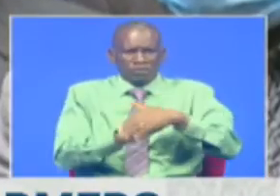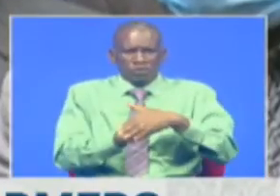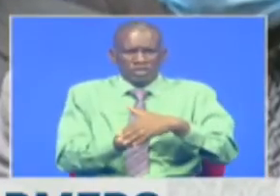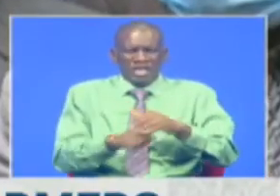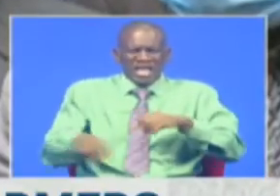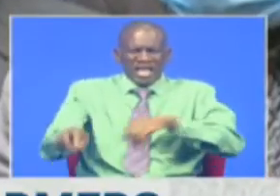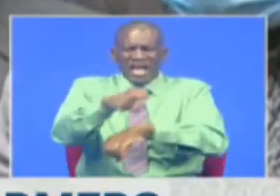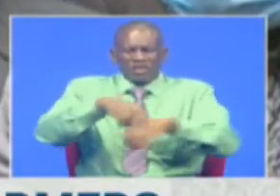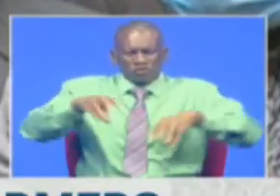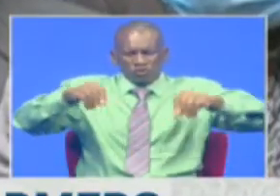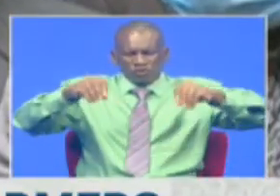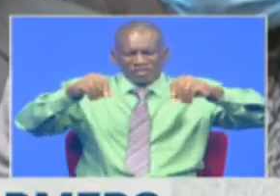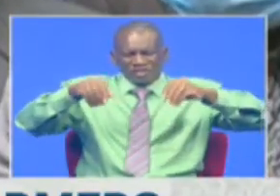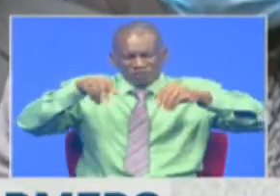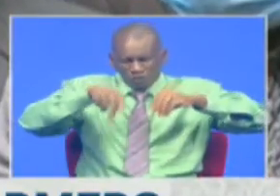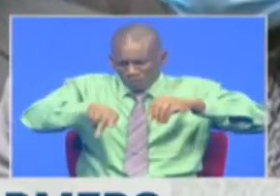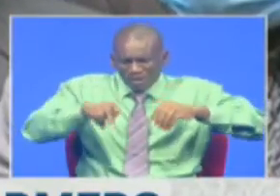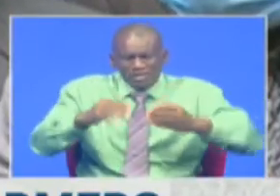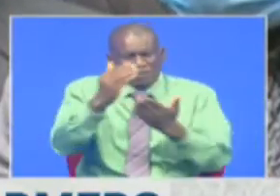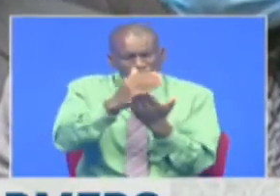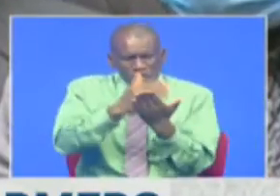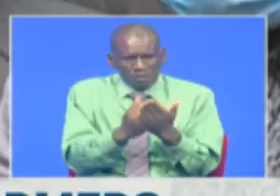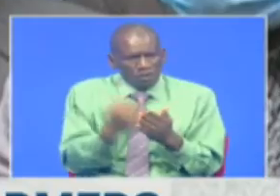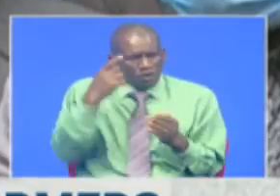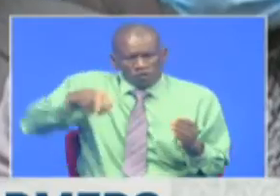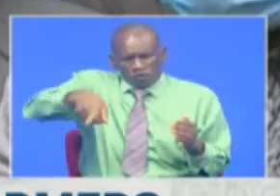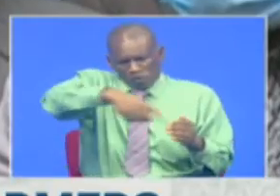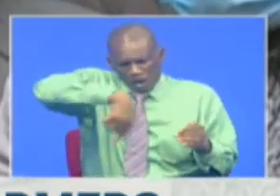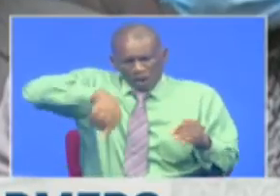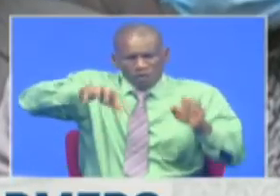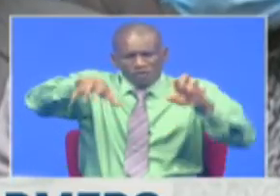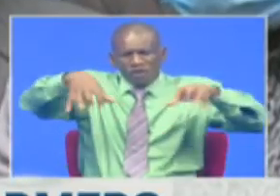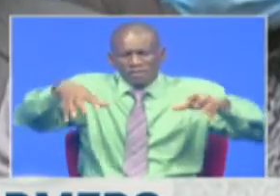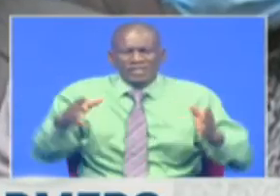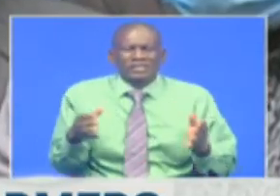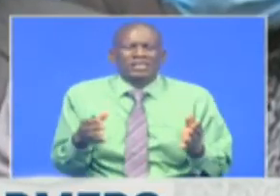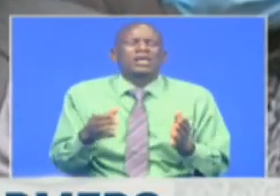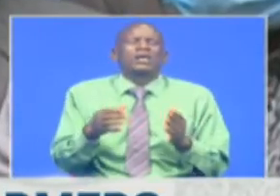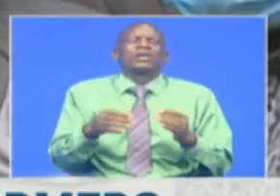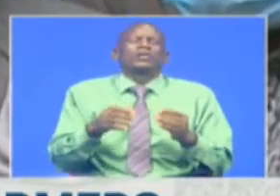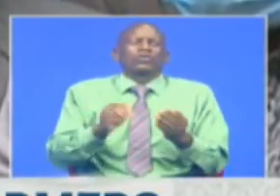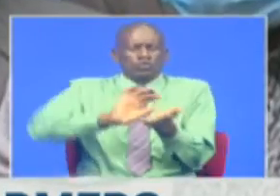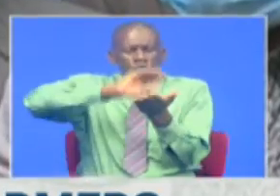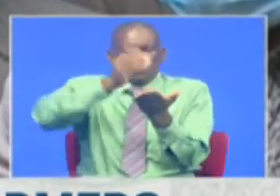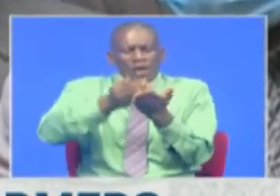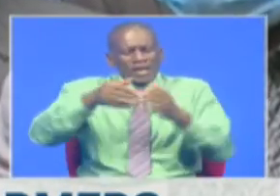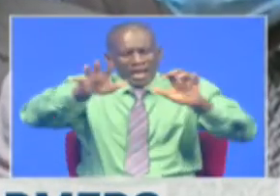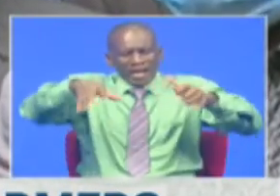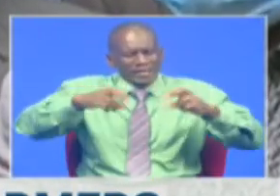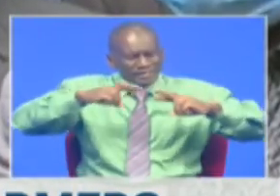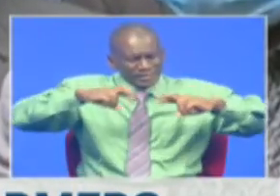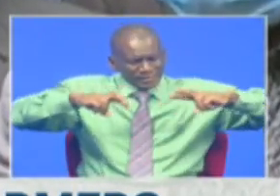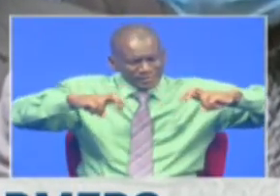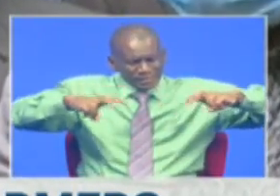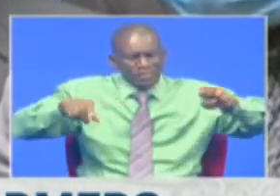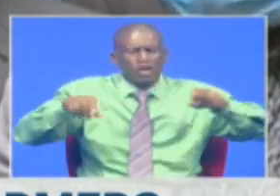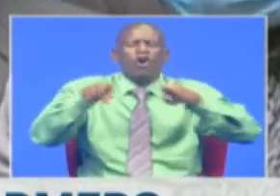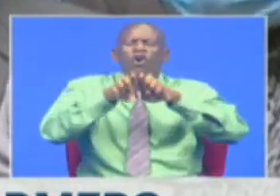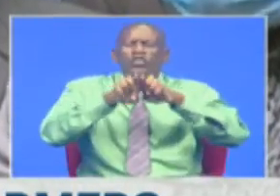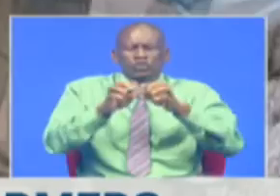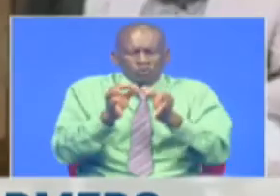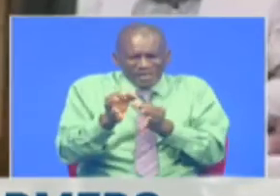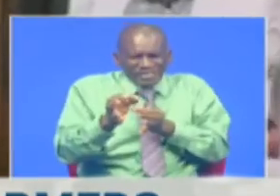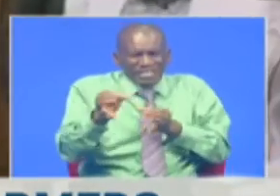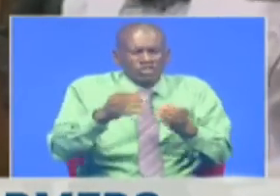national fertilizer subsidy program for our farmers to fund agricultural research and extension